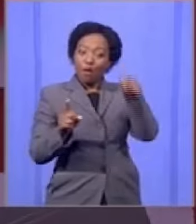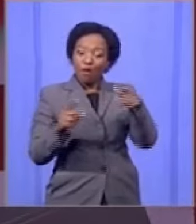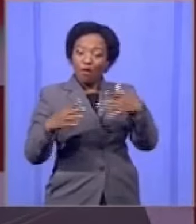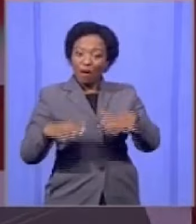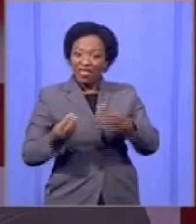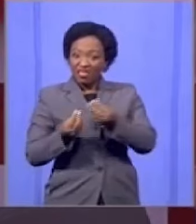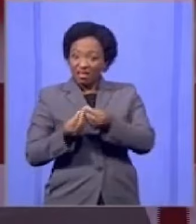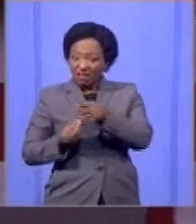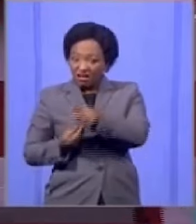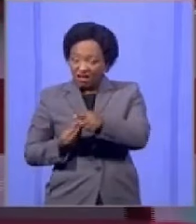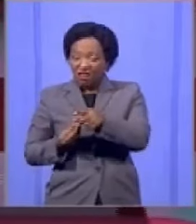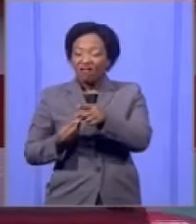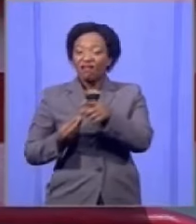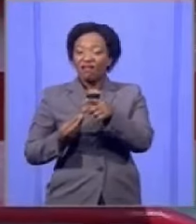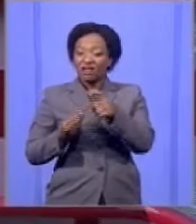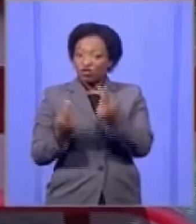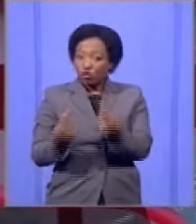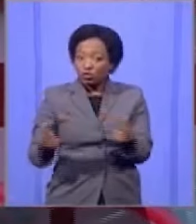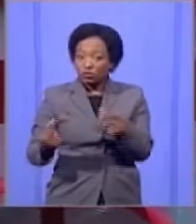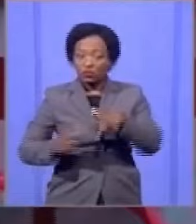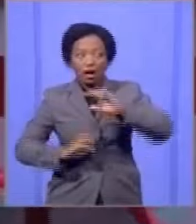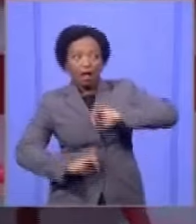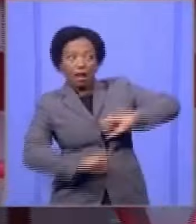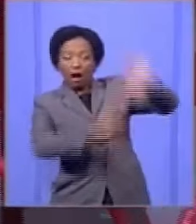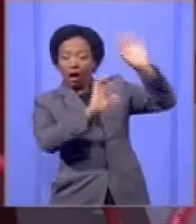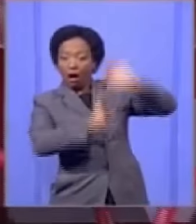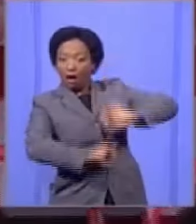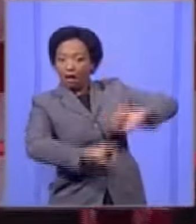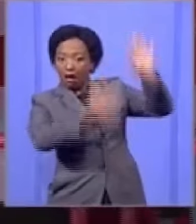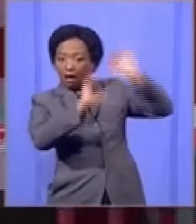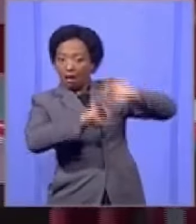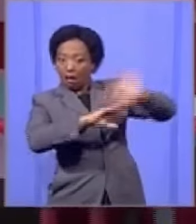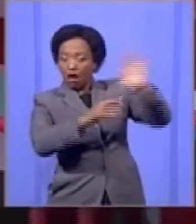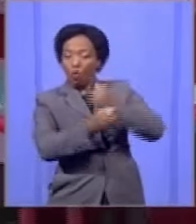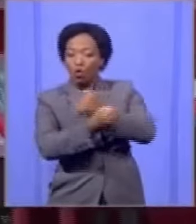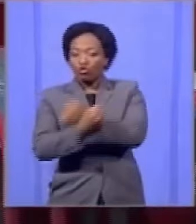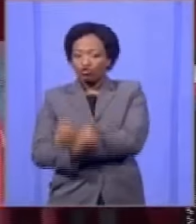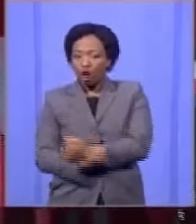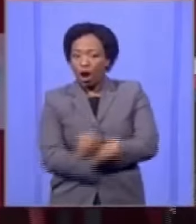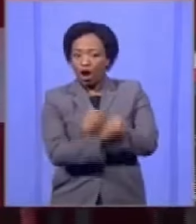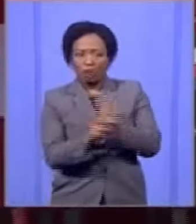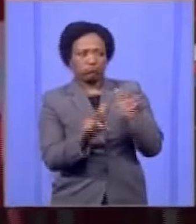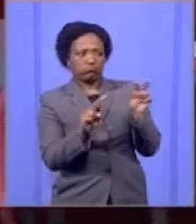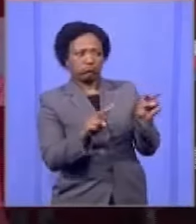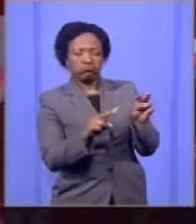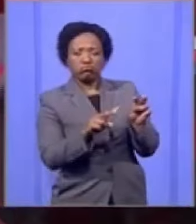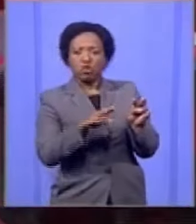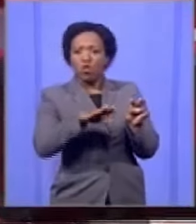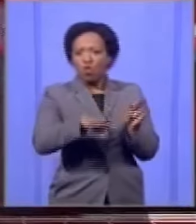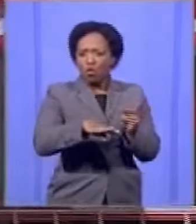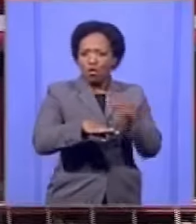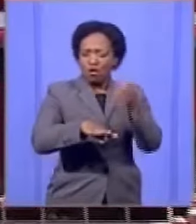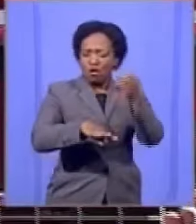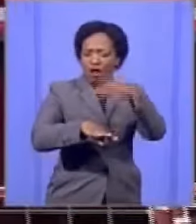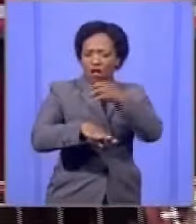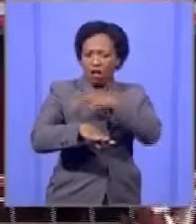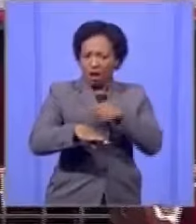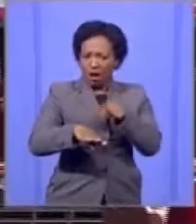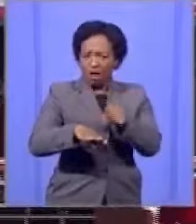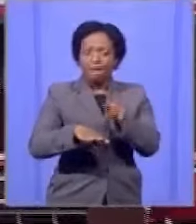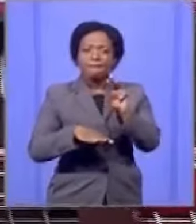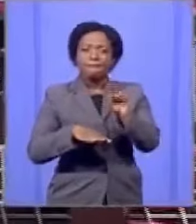leave is the finished goods. How Sheba Traka Elaisite manganese, you must